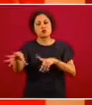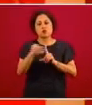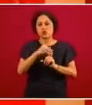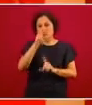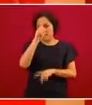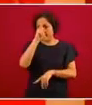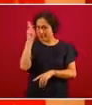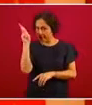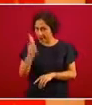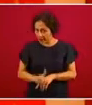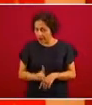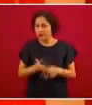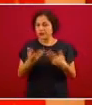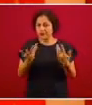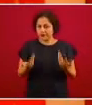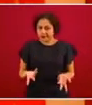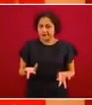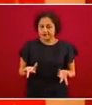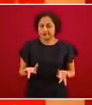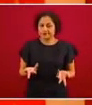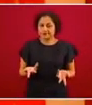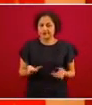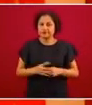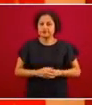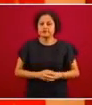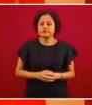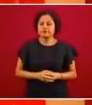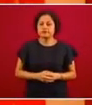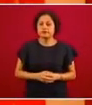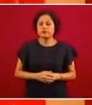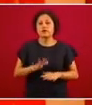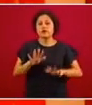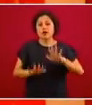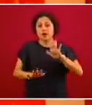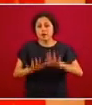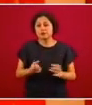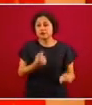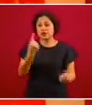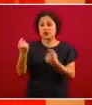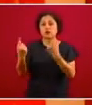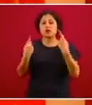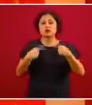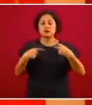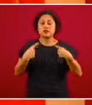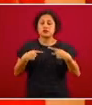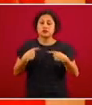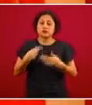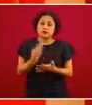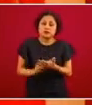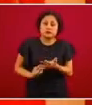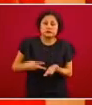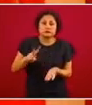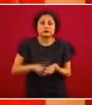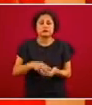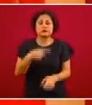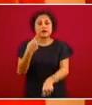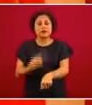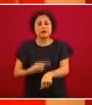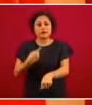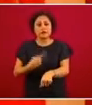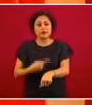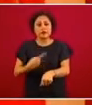And this is an accumulative process. That person who has 2 conditions that